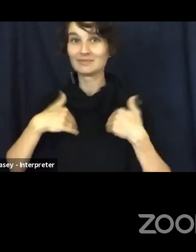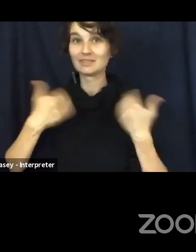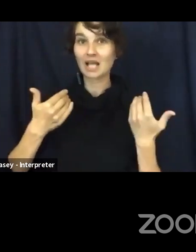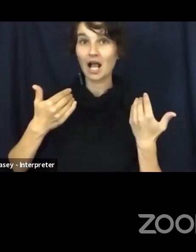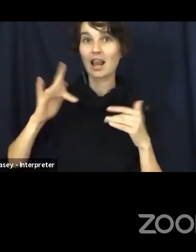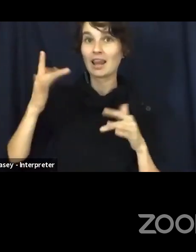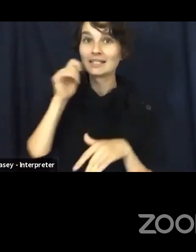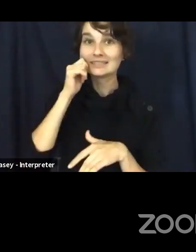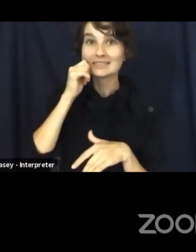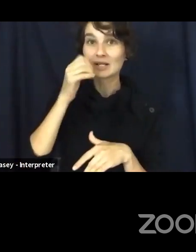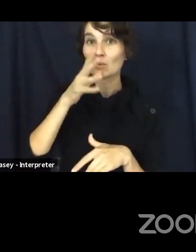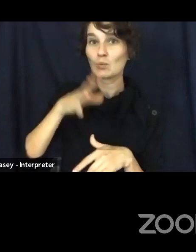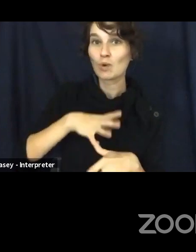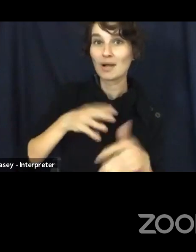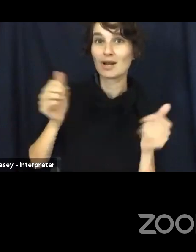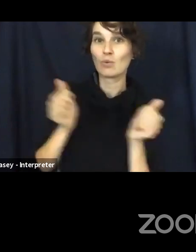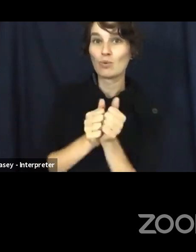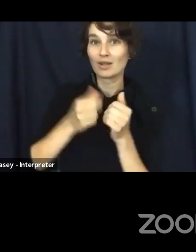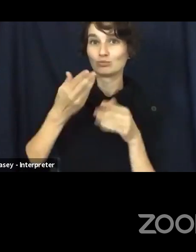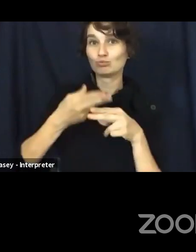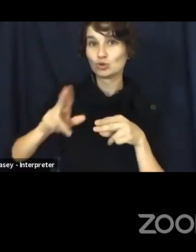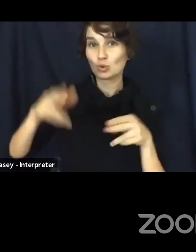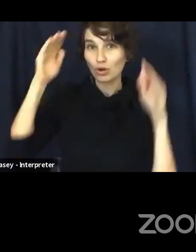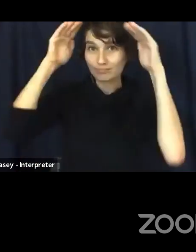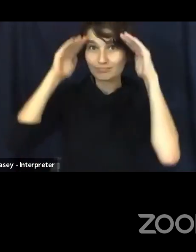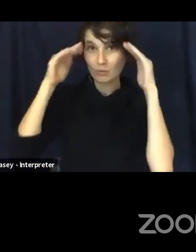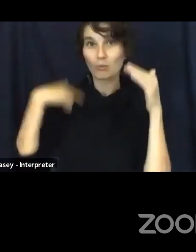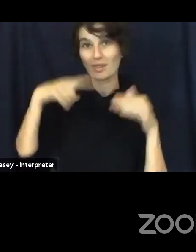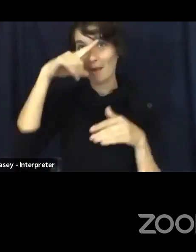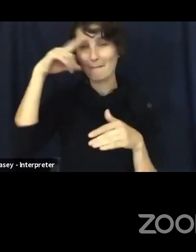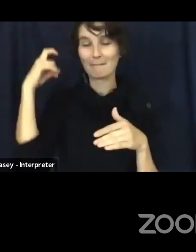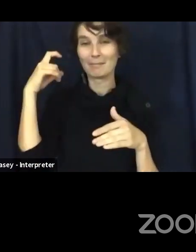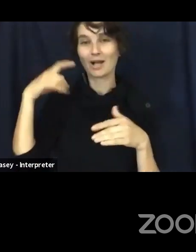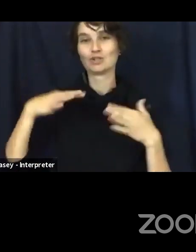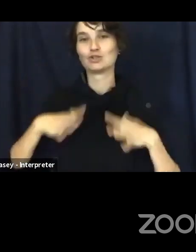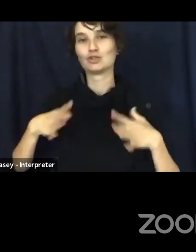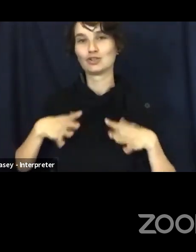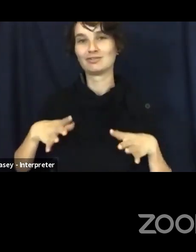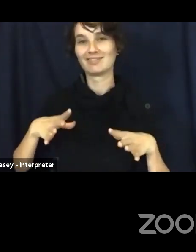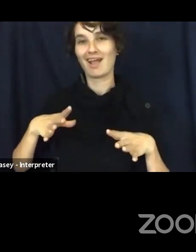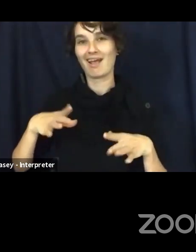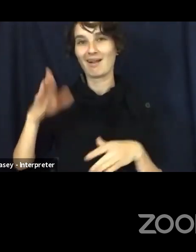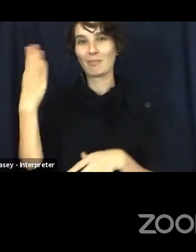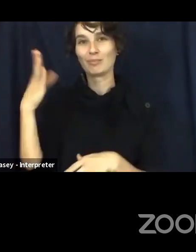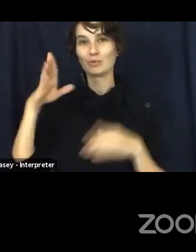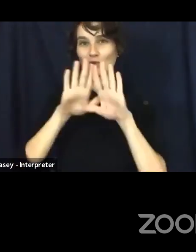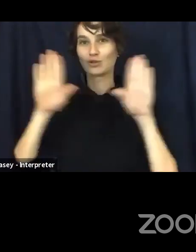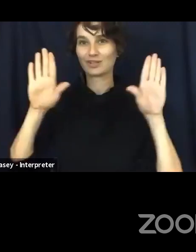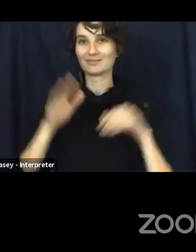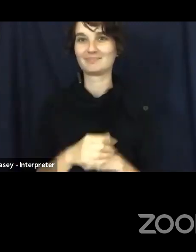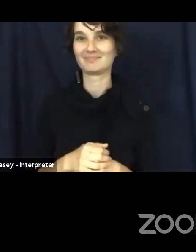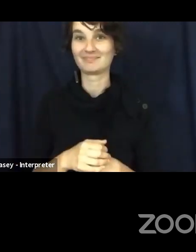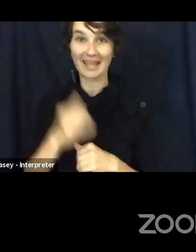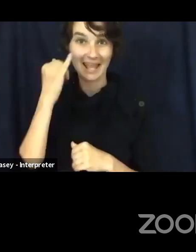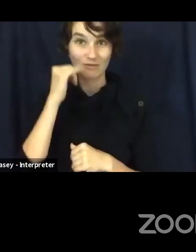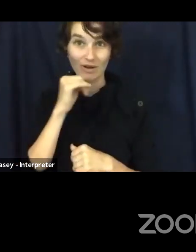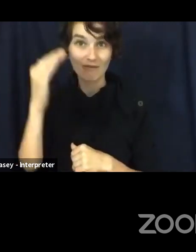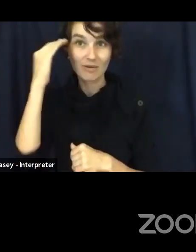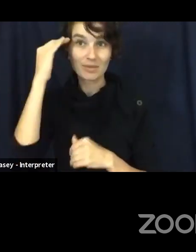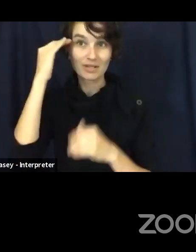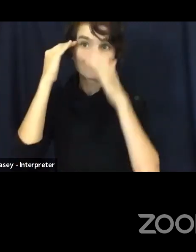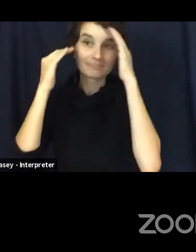short, tousled, dark hair wearing a black shirt and in front of a blue curtain. So Directors Lab West, for any of you who are not familiar, is